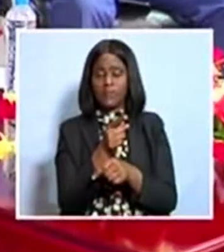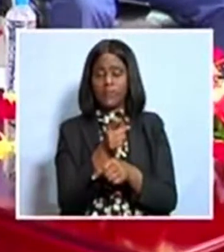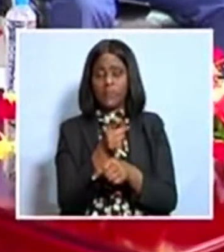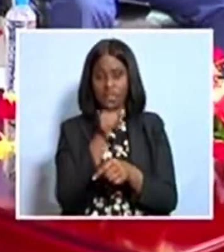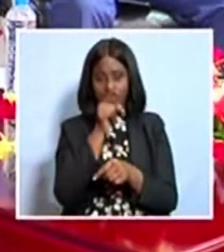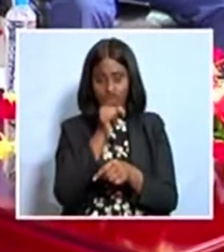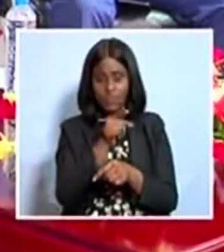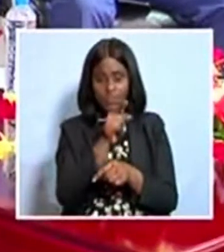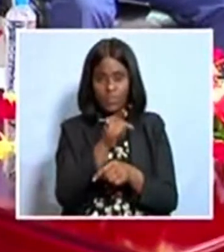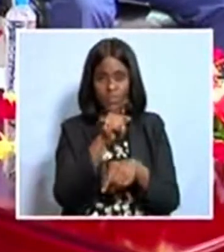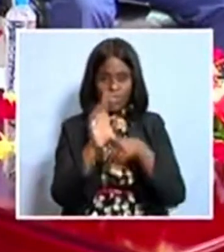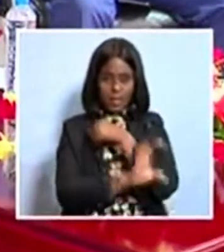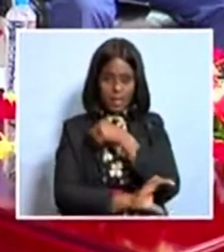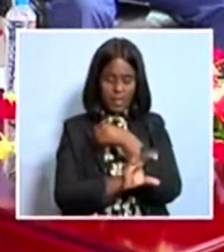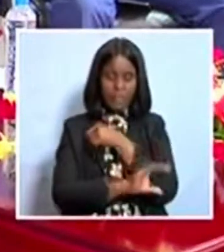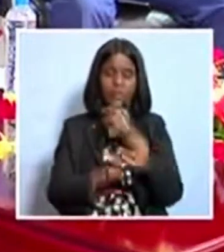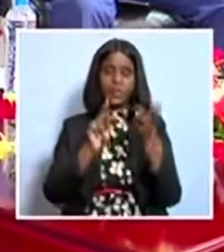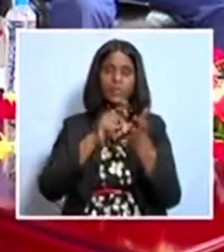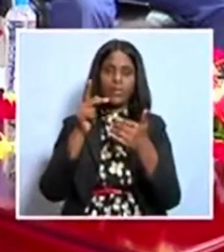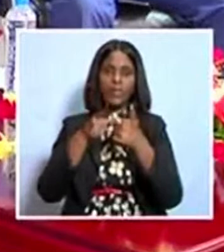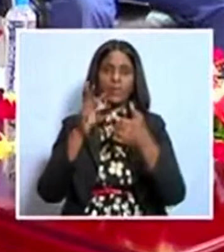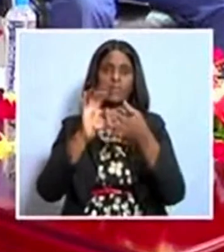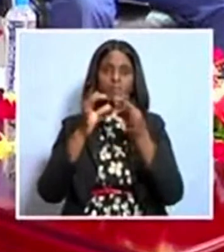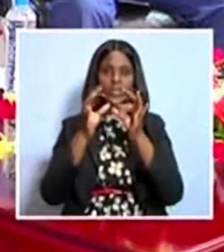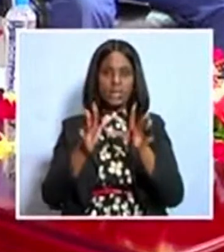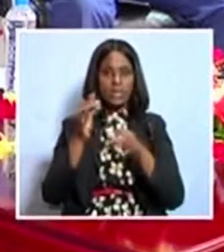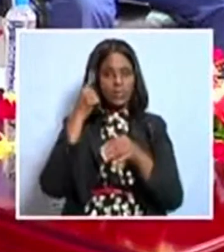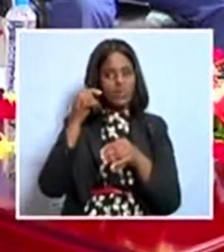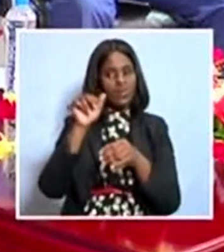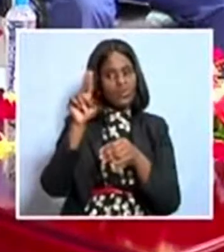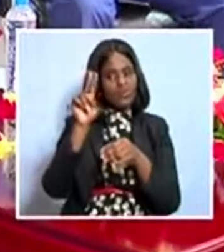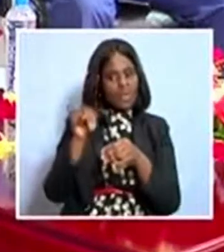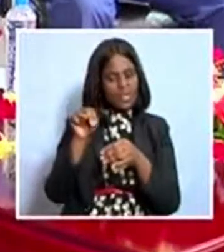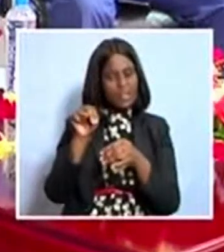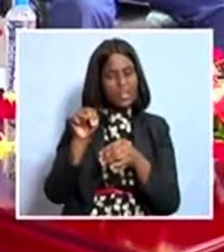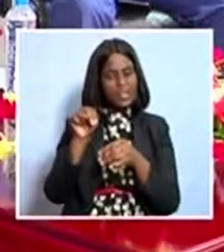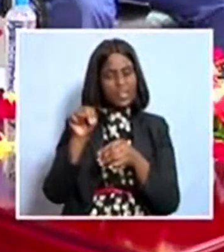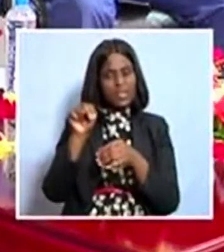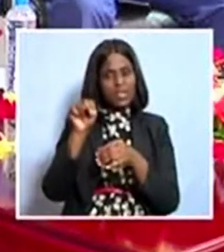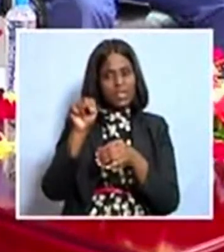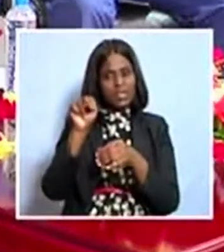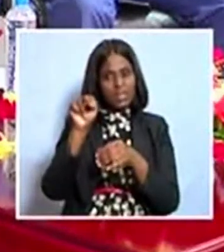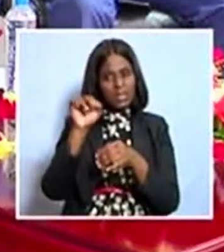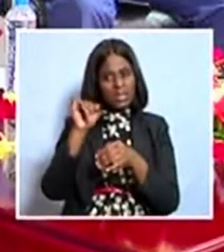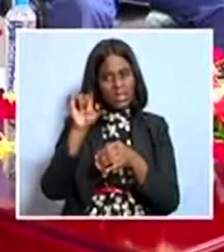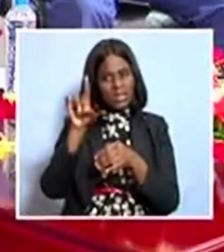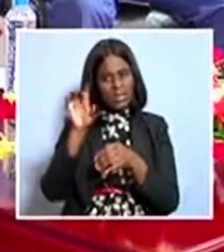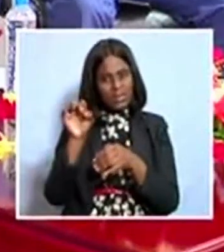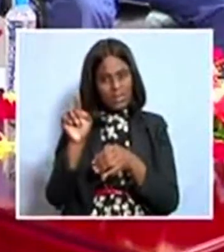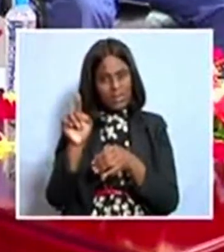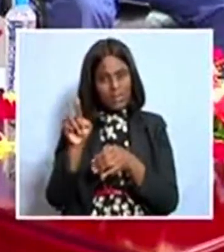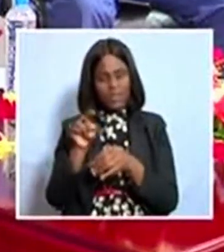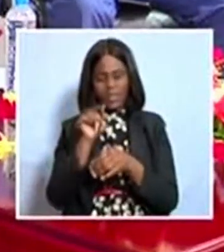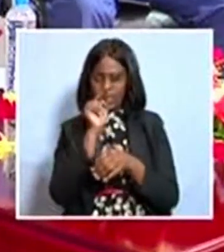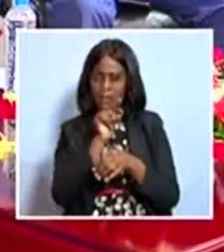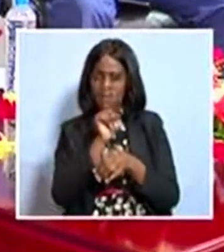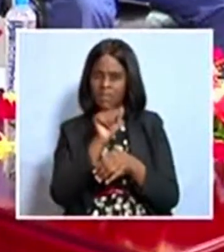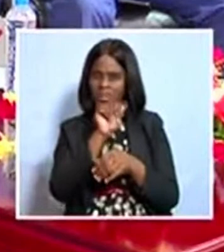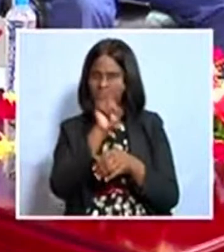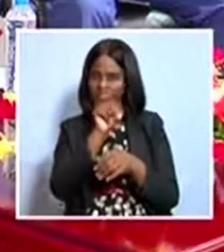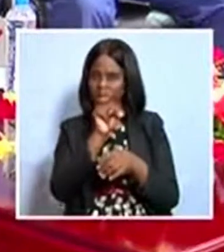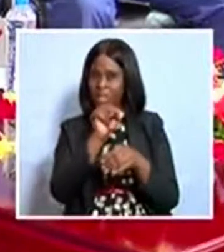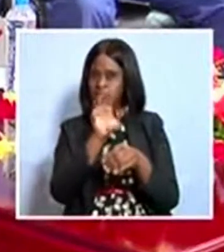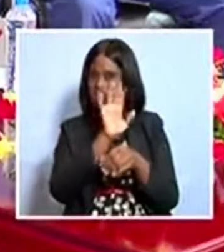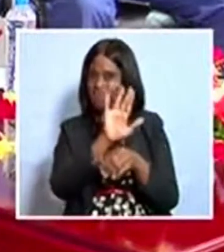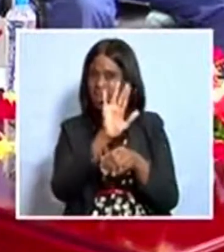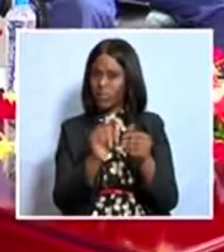being a country program coordinator for United Nations Industrial Development Organization, and what is this UN family all about,